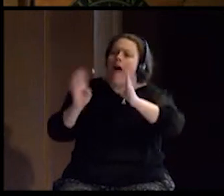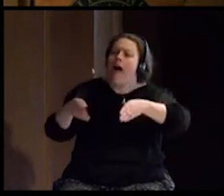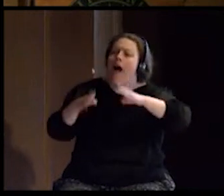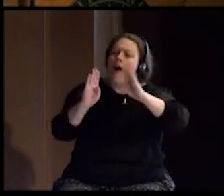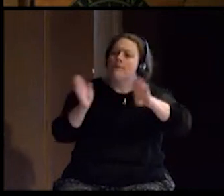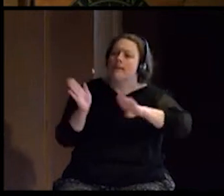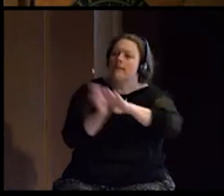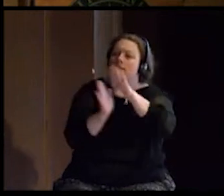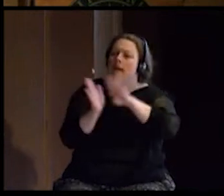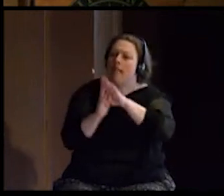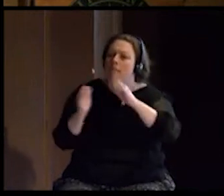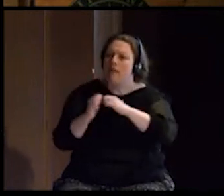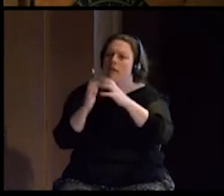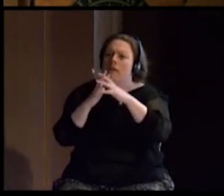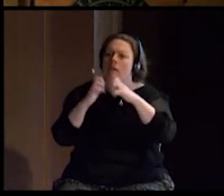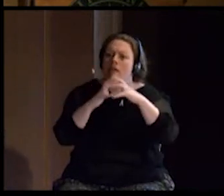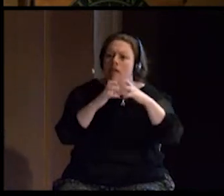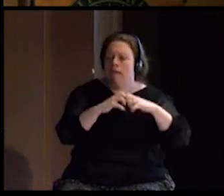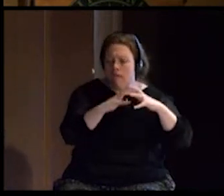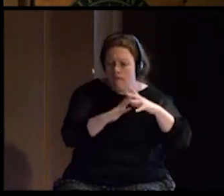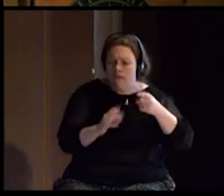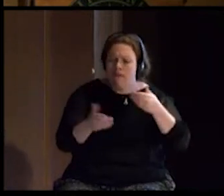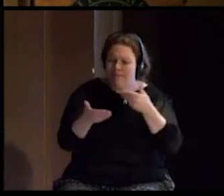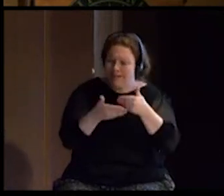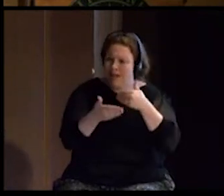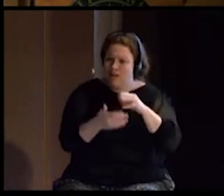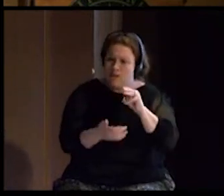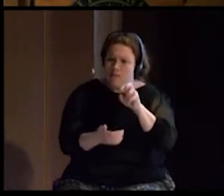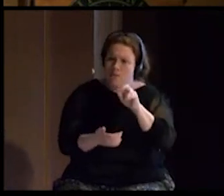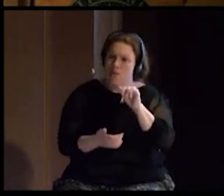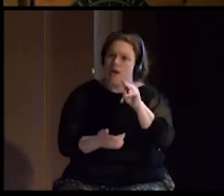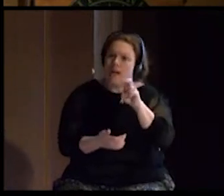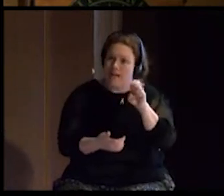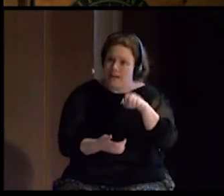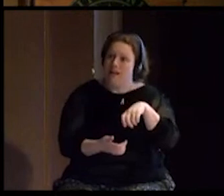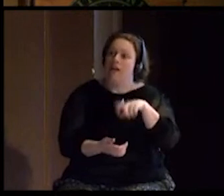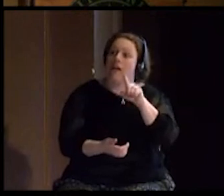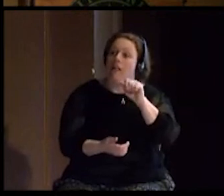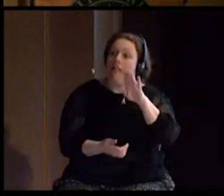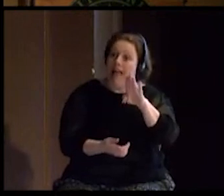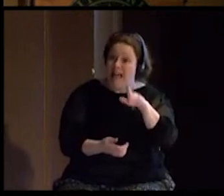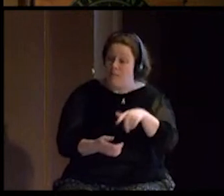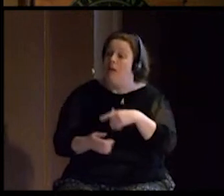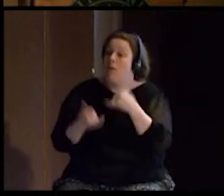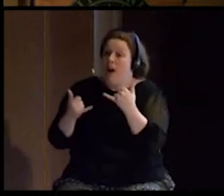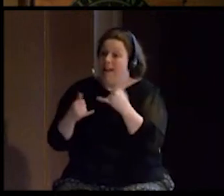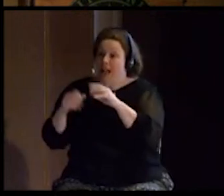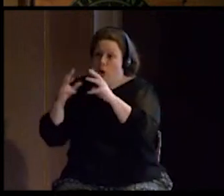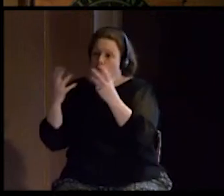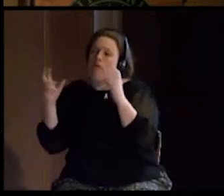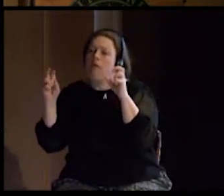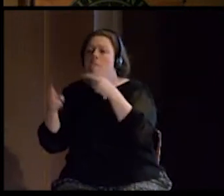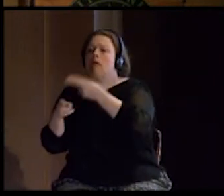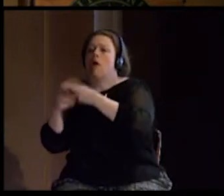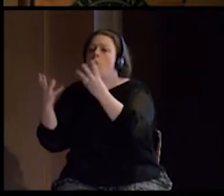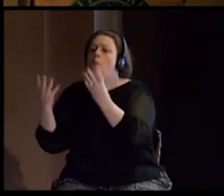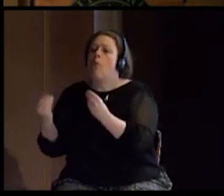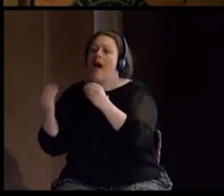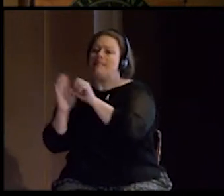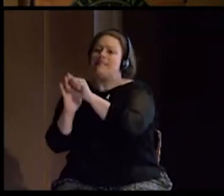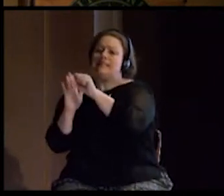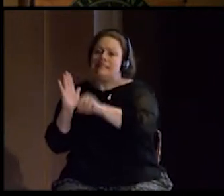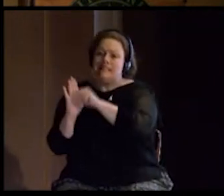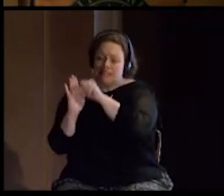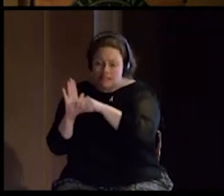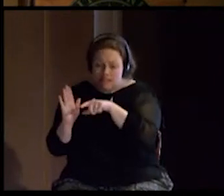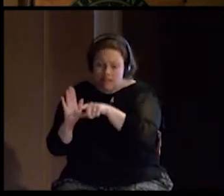Marine Laboratory. And we have a pronounced wet season in Guam, so once it started raining, land or the excavated